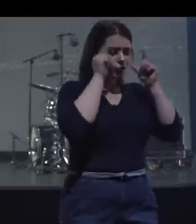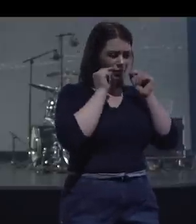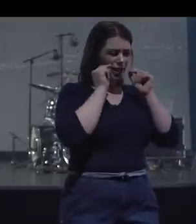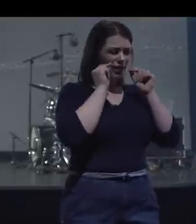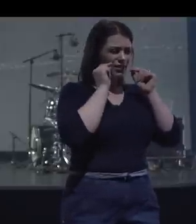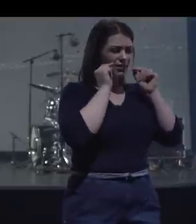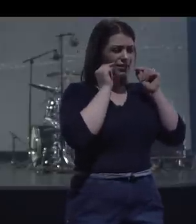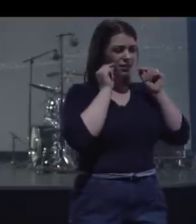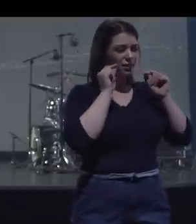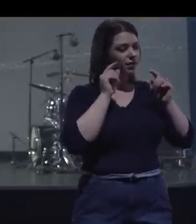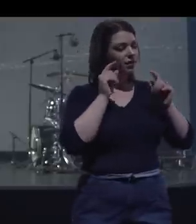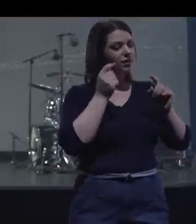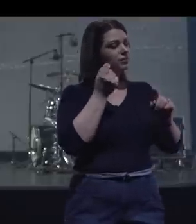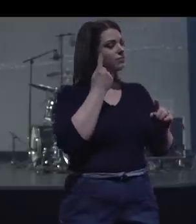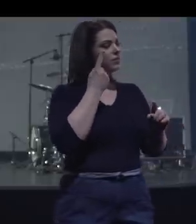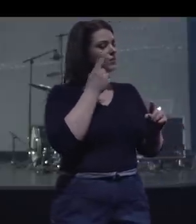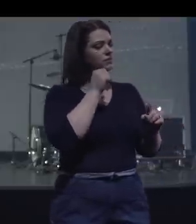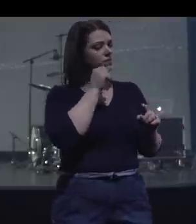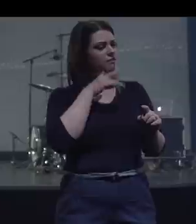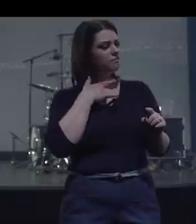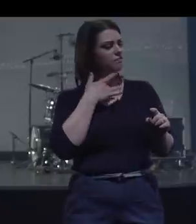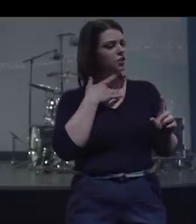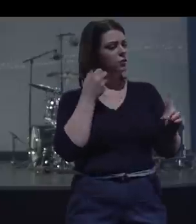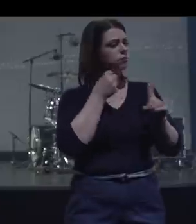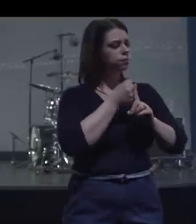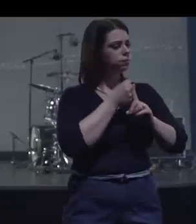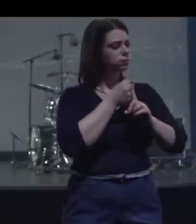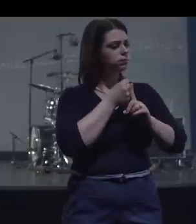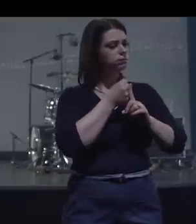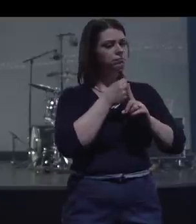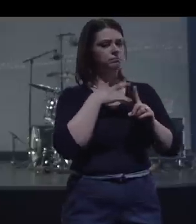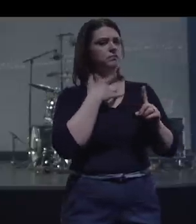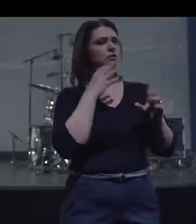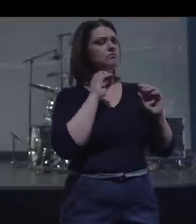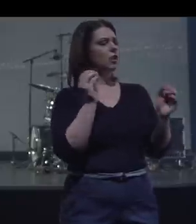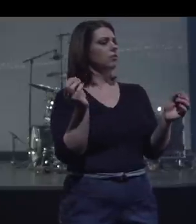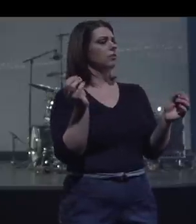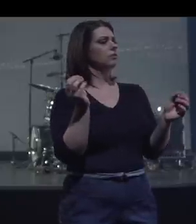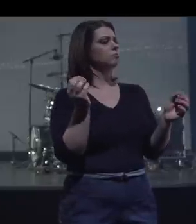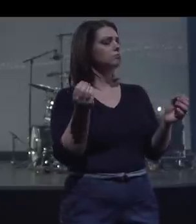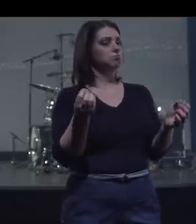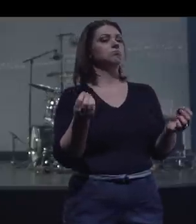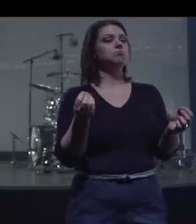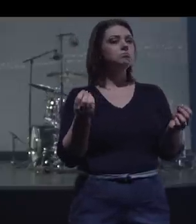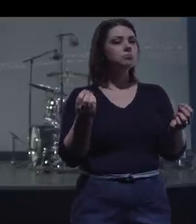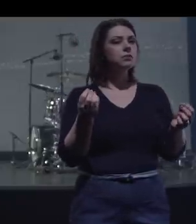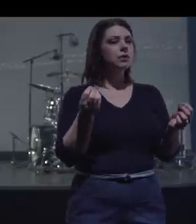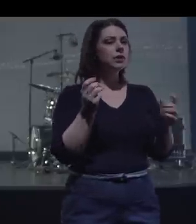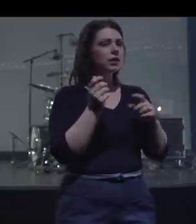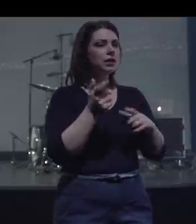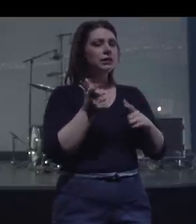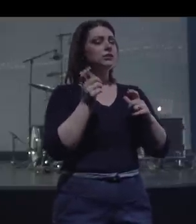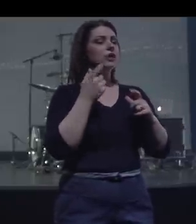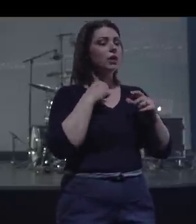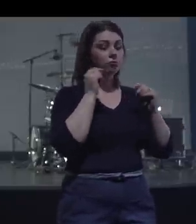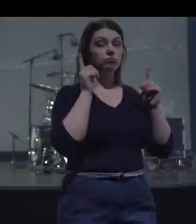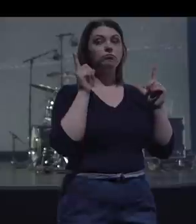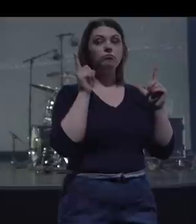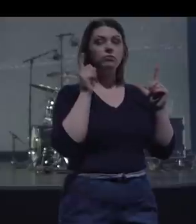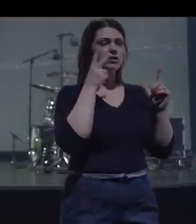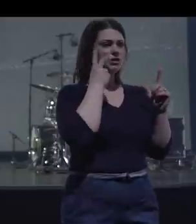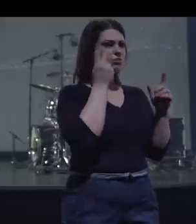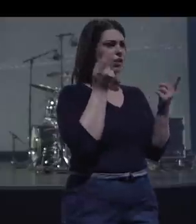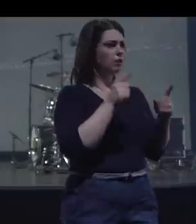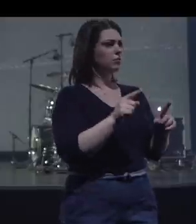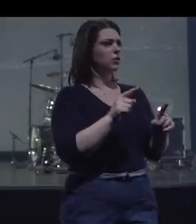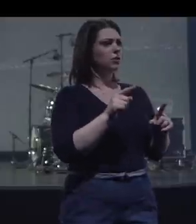instead of feeling that contact, there was nothing. So In an instant, I just popped my eyes back open to see what was happening.